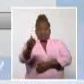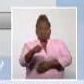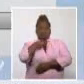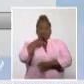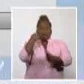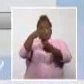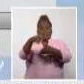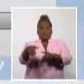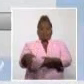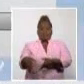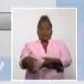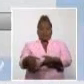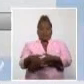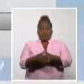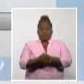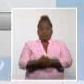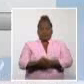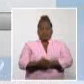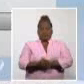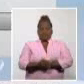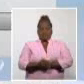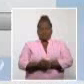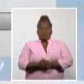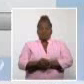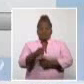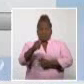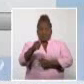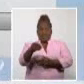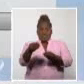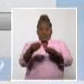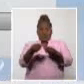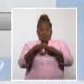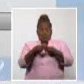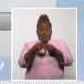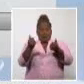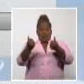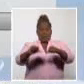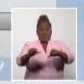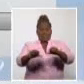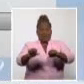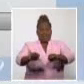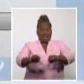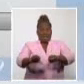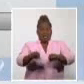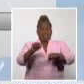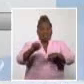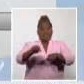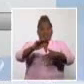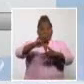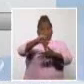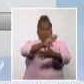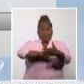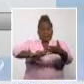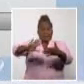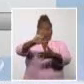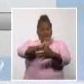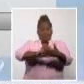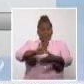83,135 died from this disease in the region of the Americas, which gives a lethality for the region, as I said before, of